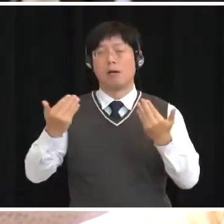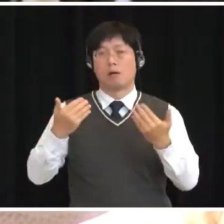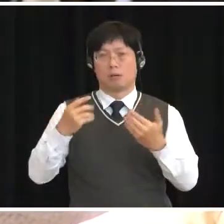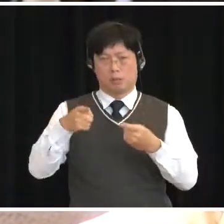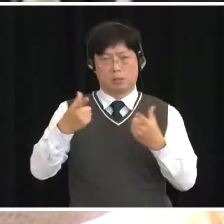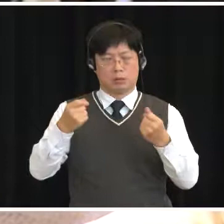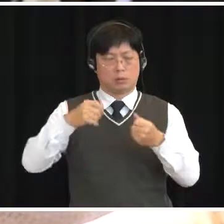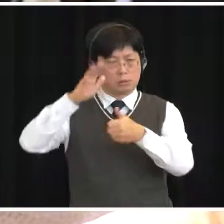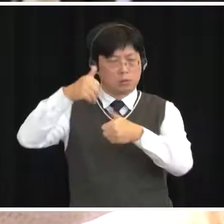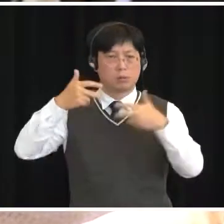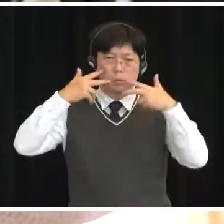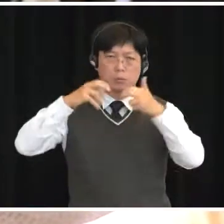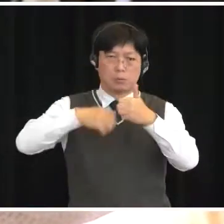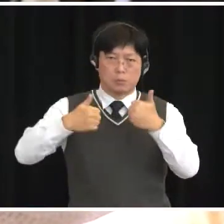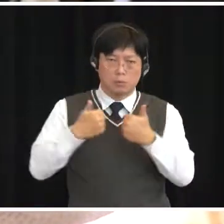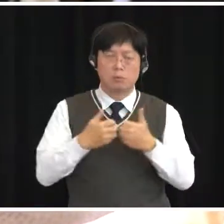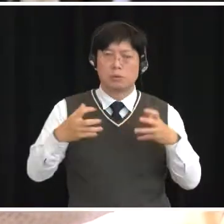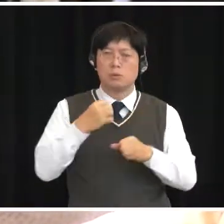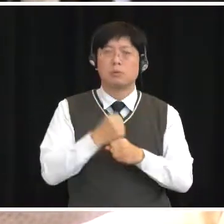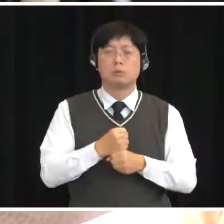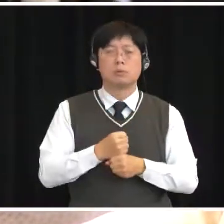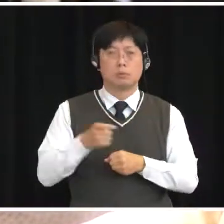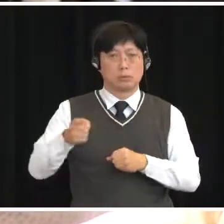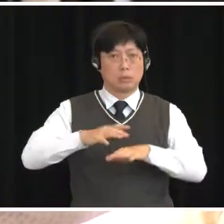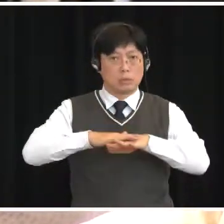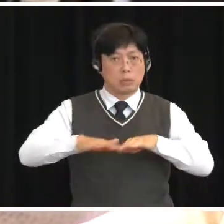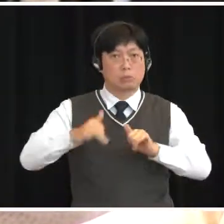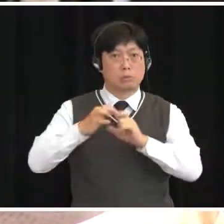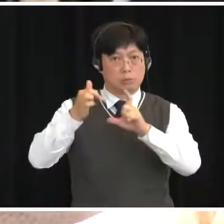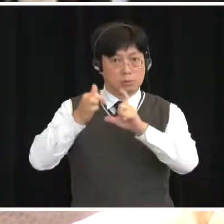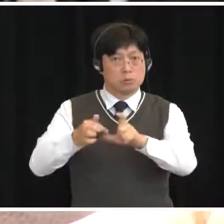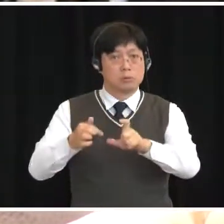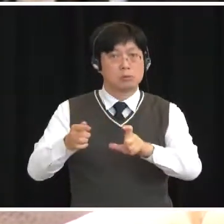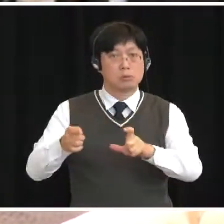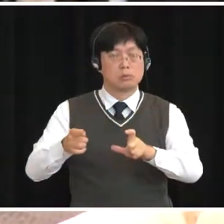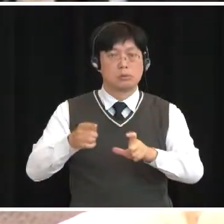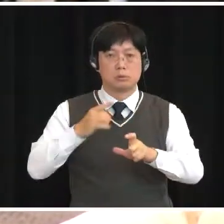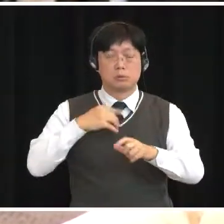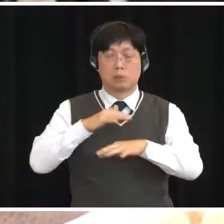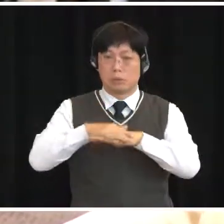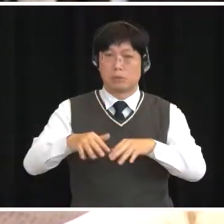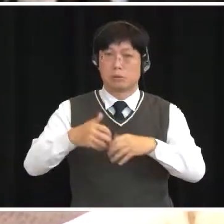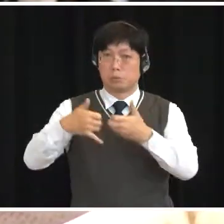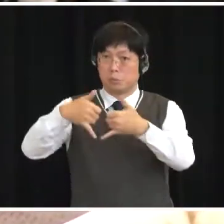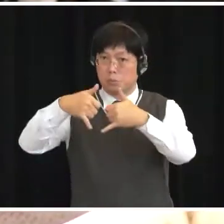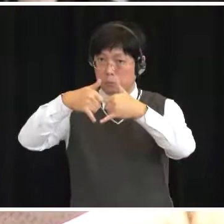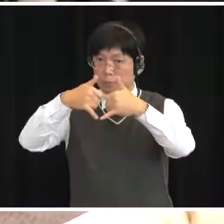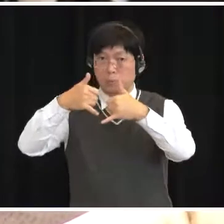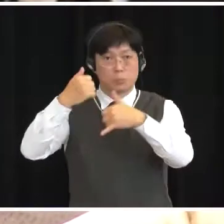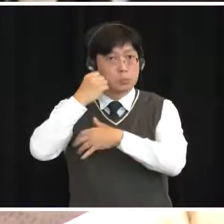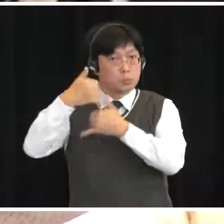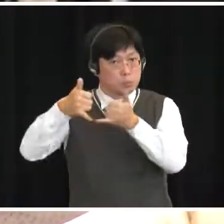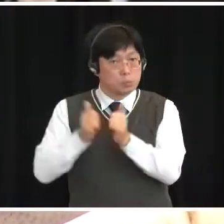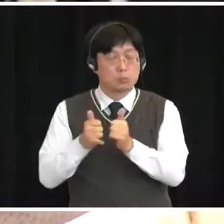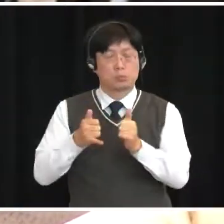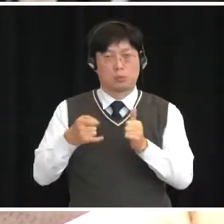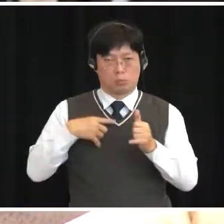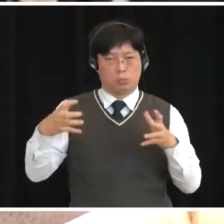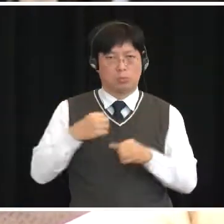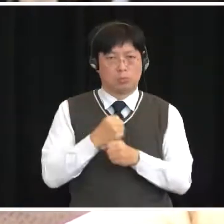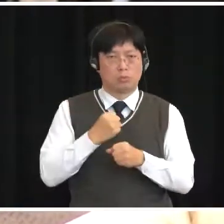areas where the indigenous infants has a higher mortality rate, we have a special program to